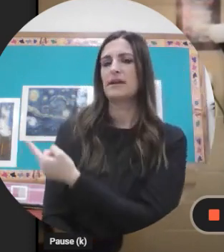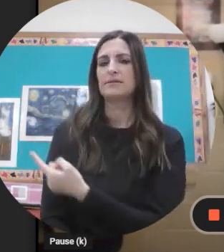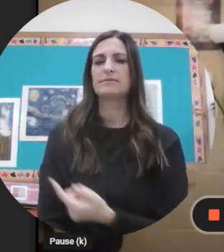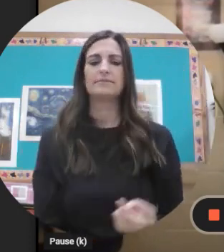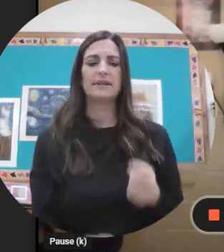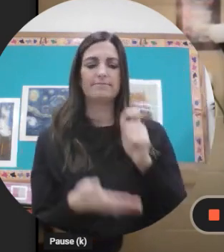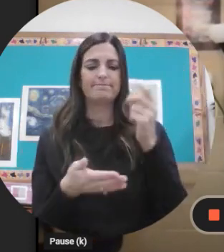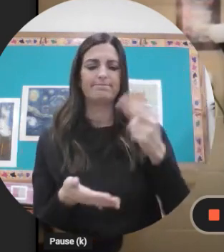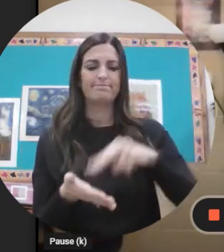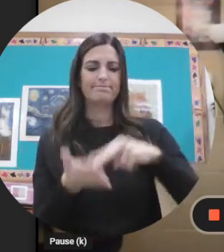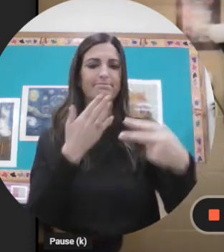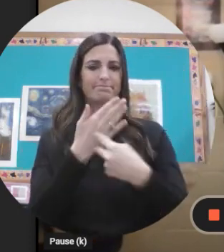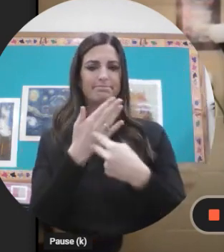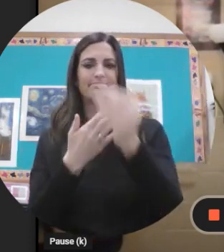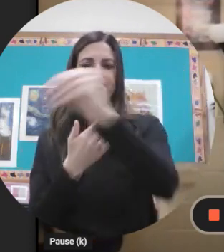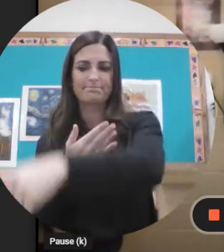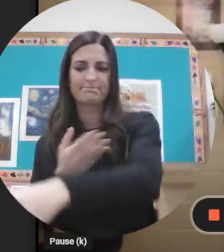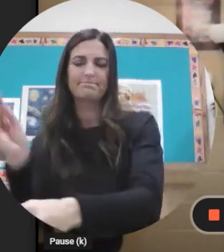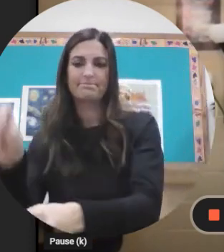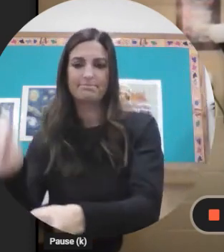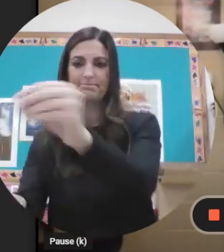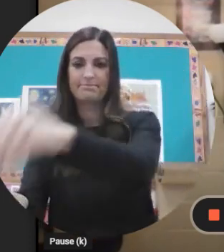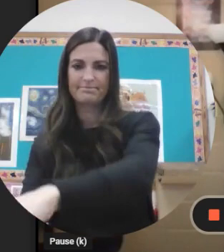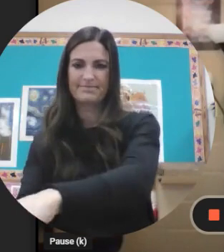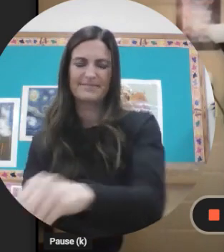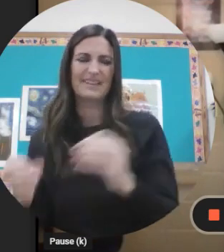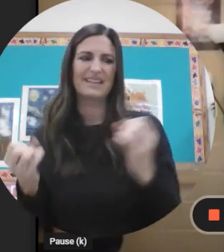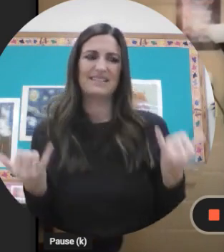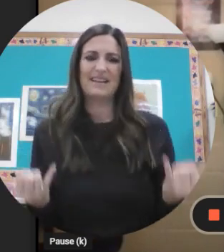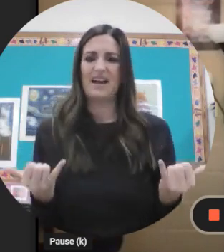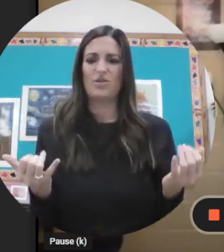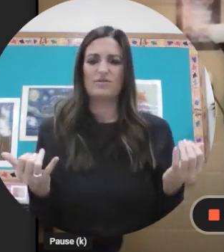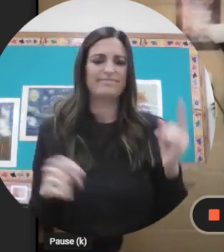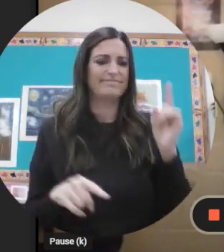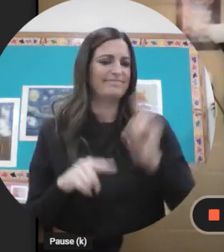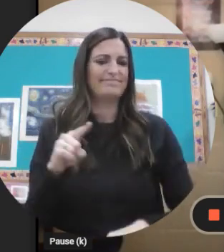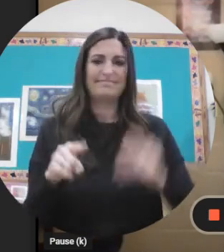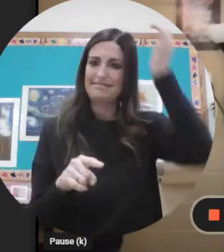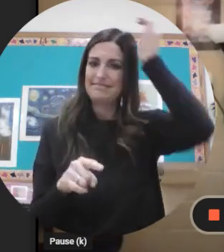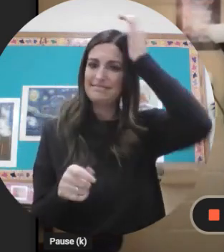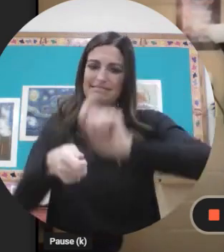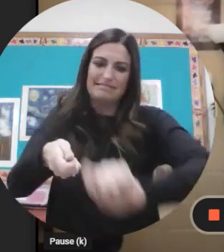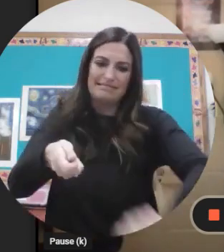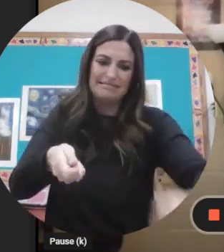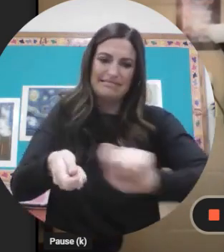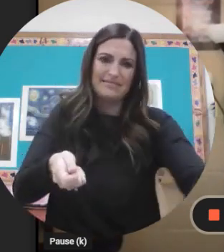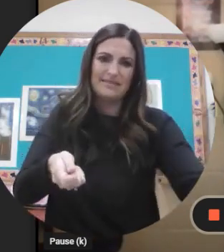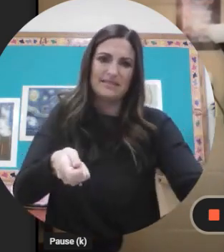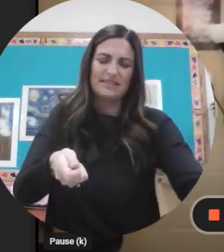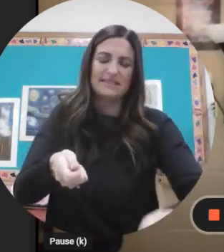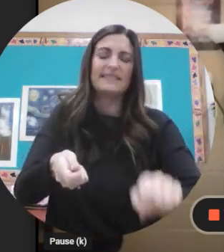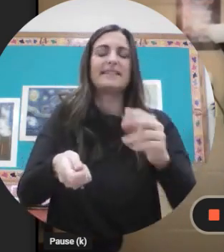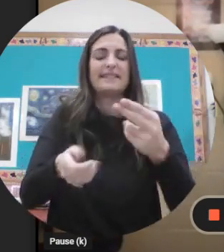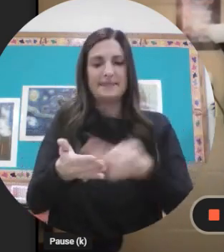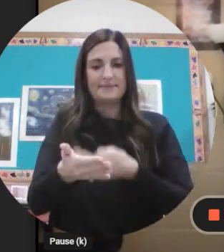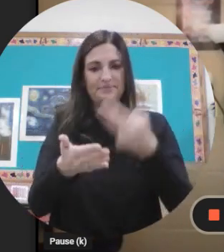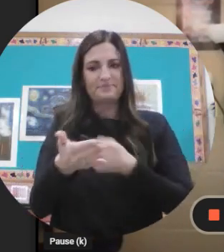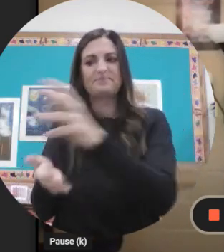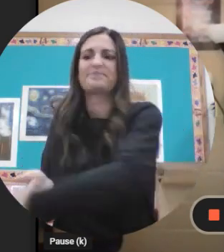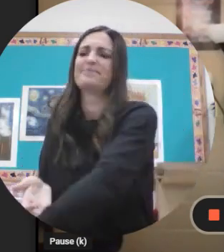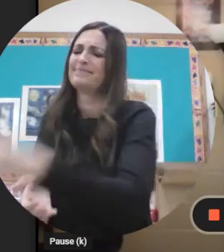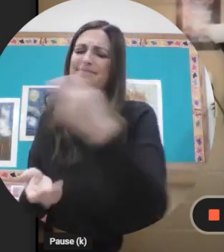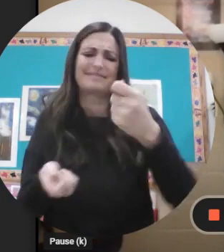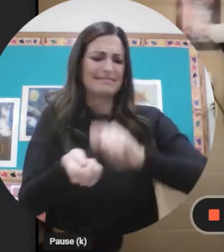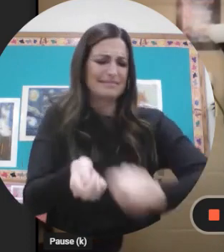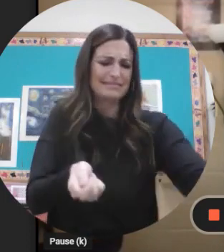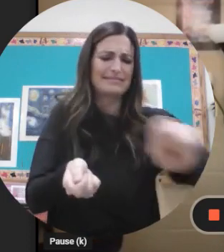and then realized I had nothing to use to scrape the extra pudding off my tray. I had to take my spoon out of the soapy water and use it. Why hadn't I